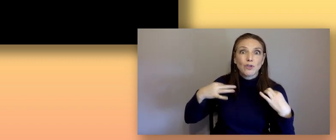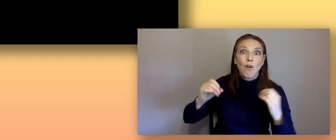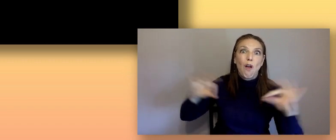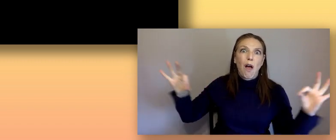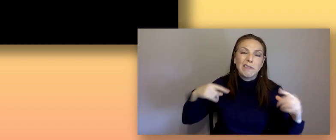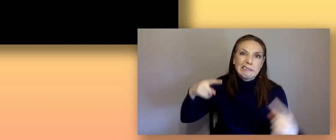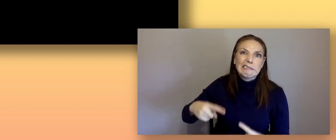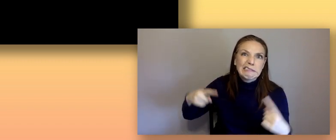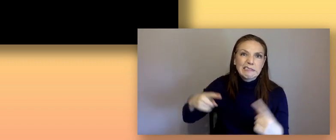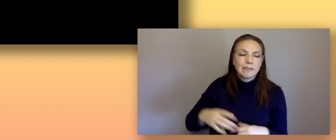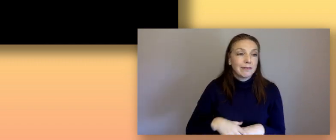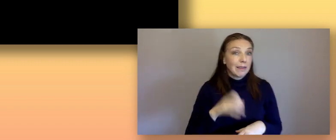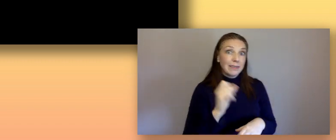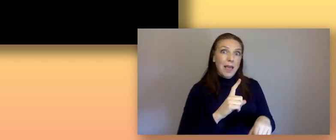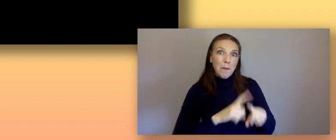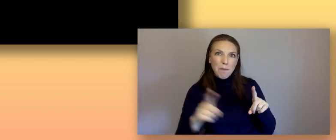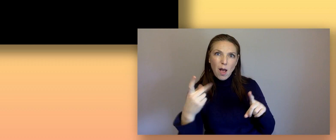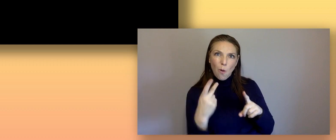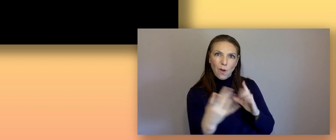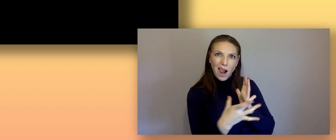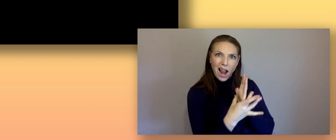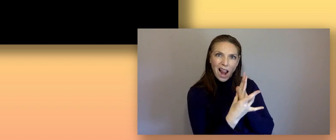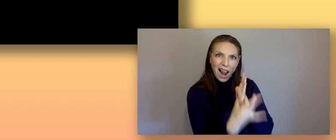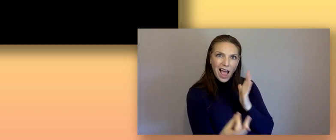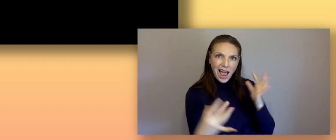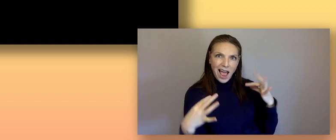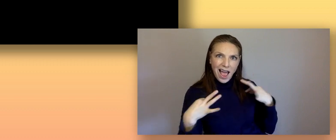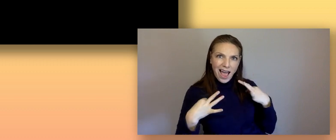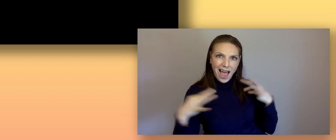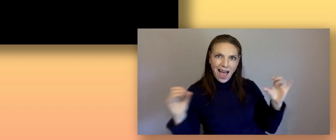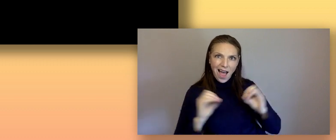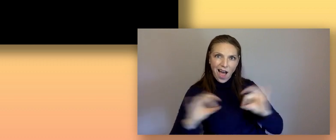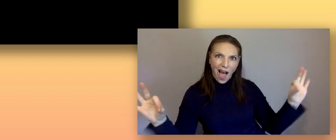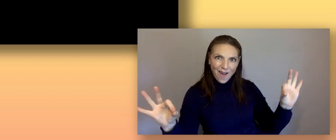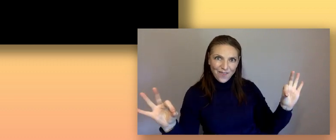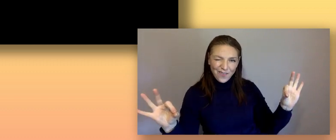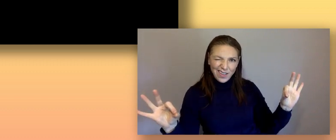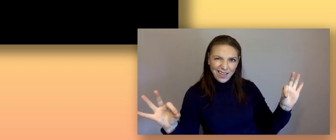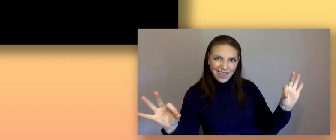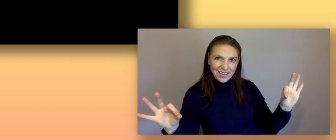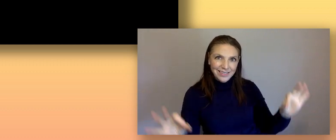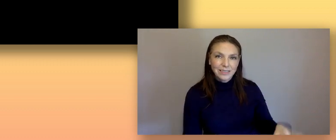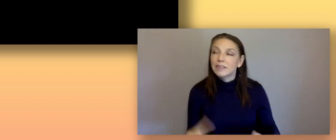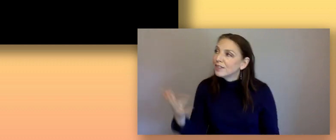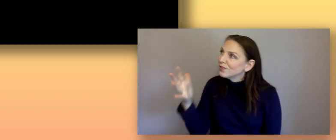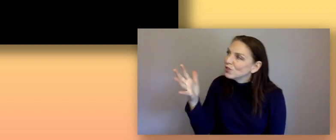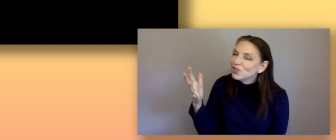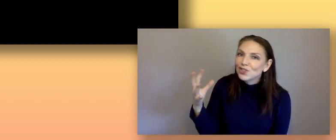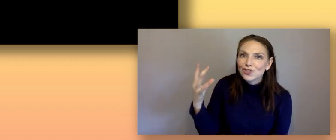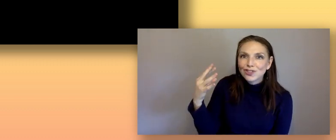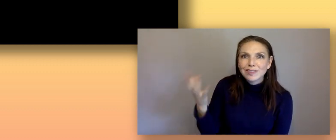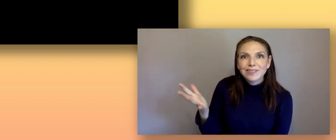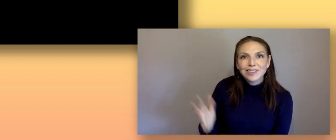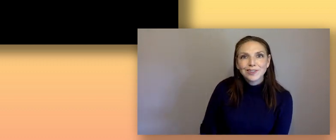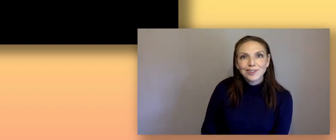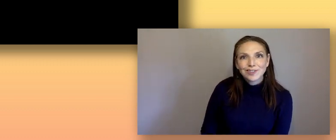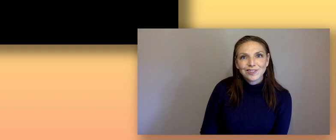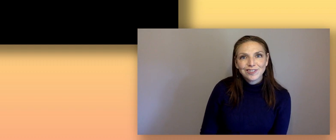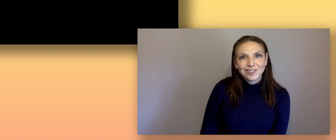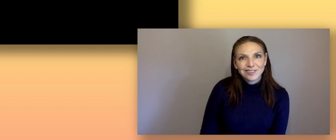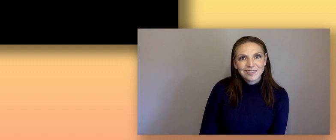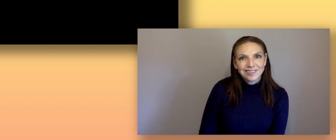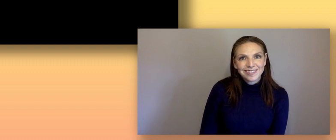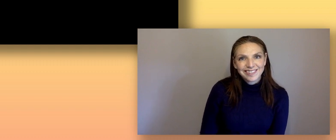things? Mm-hmm. Well, we've mastered the taking off a shirt moves. We're on camera.